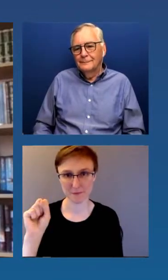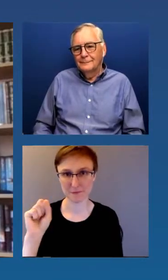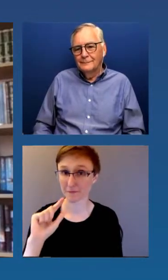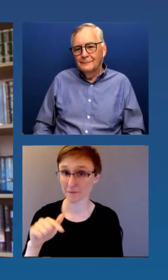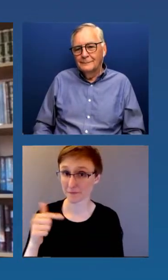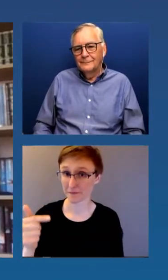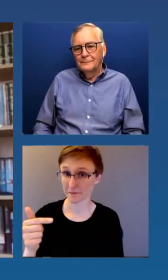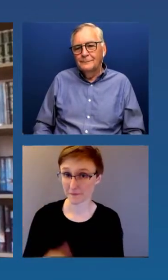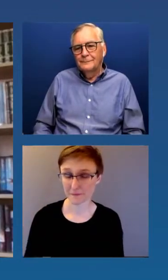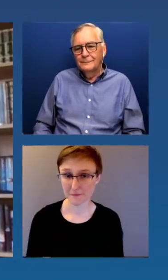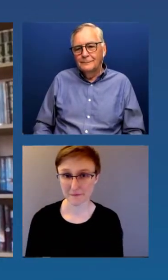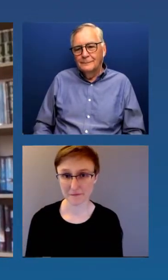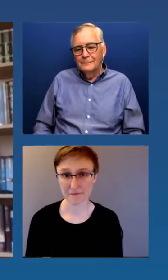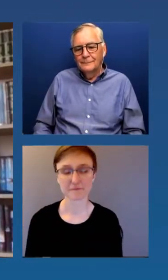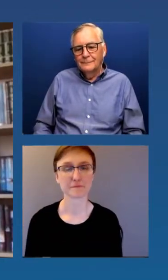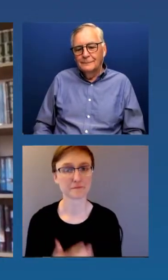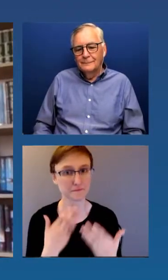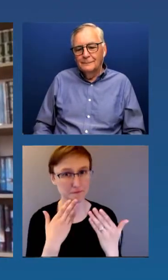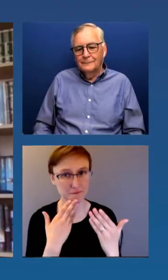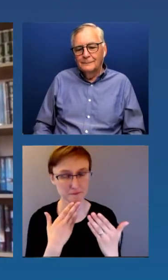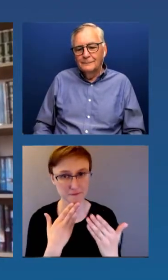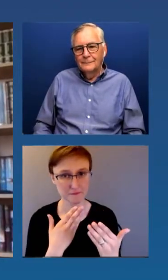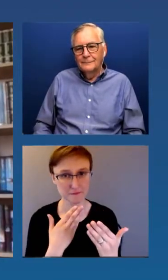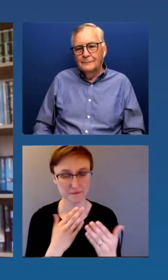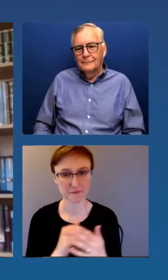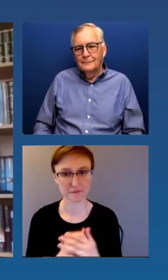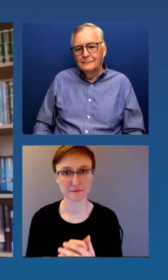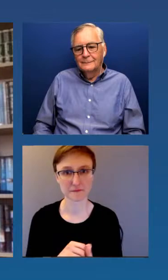very much. Dr.